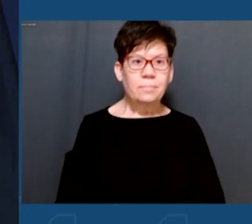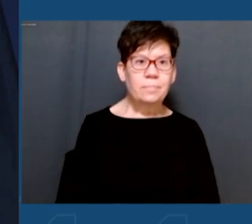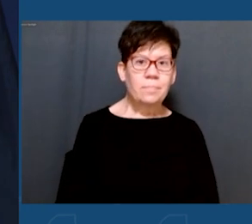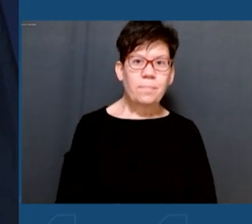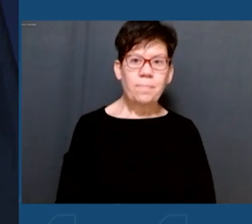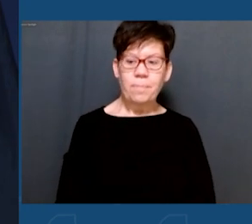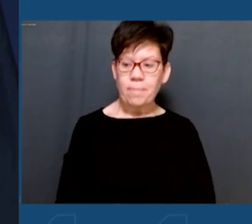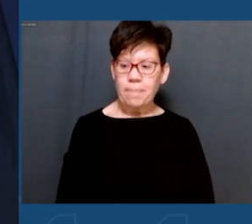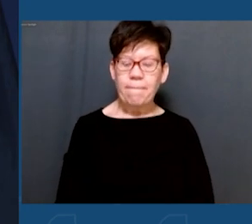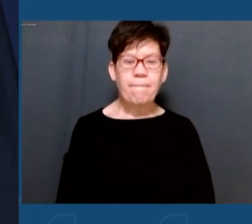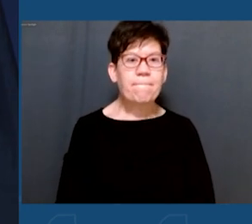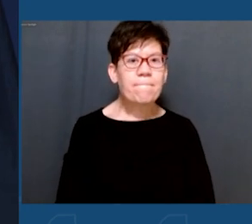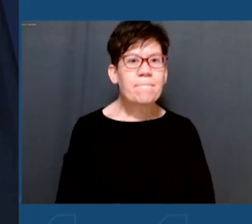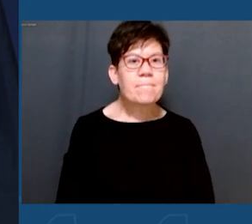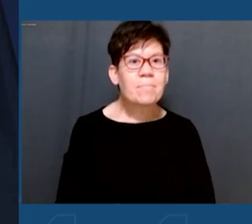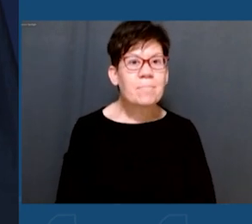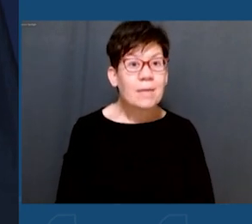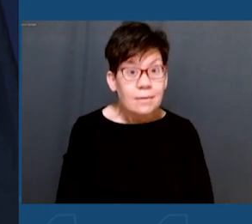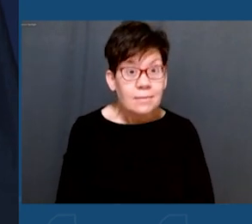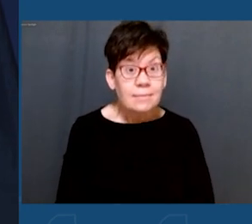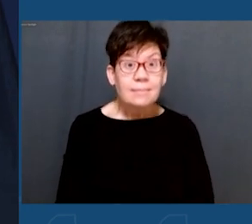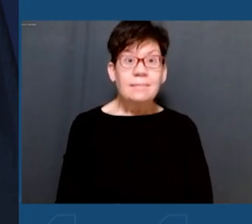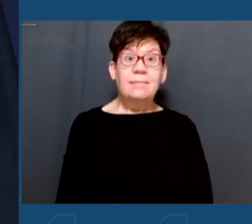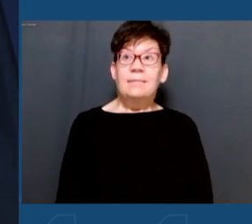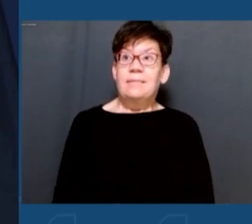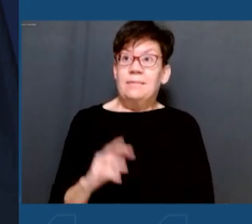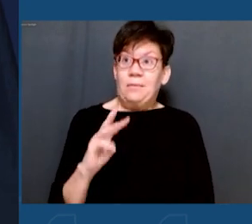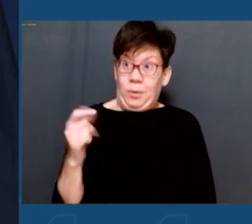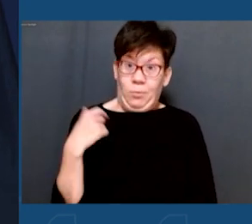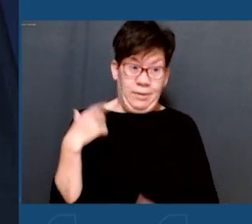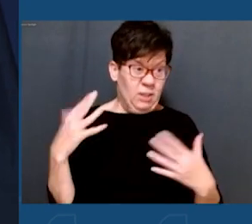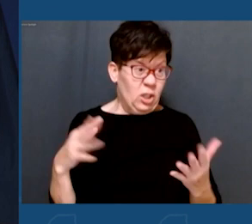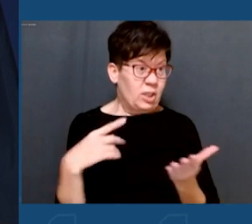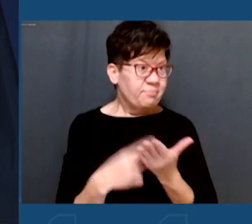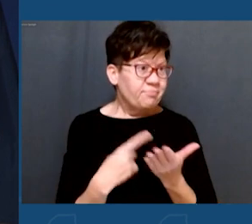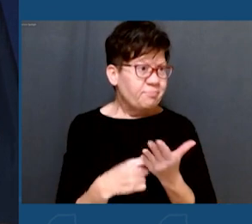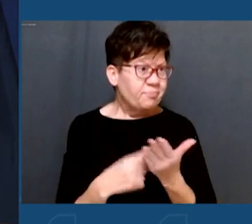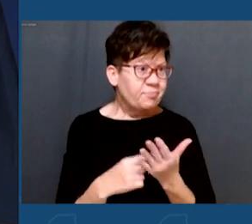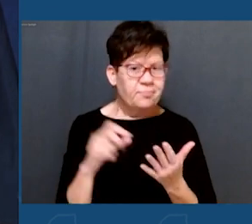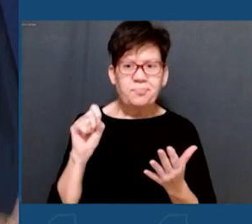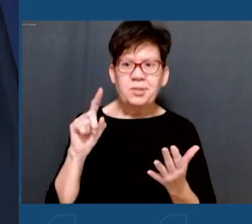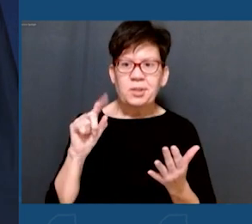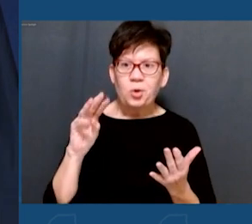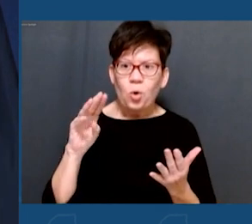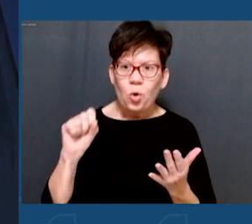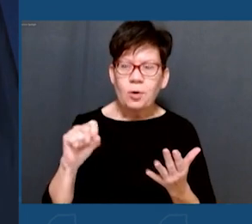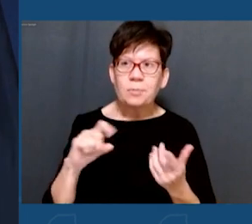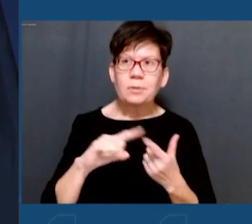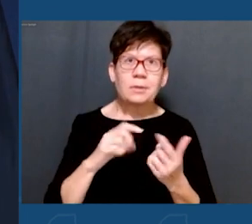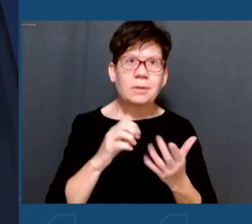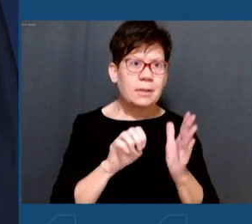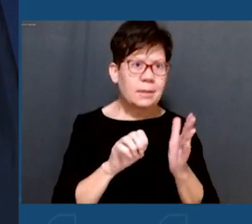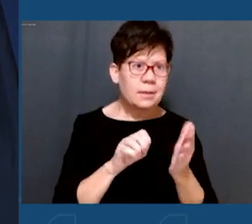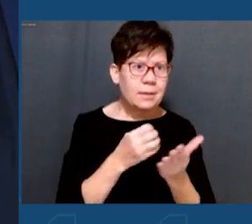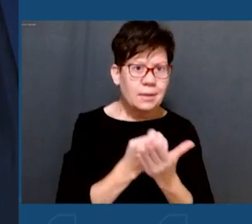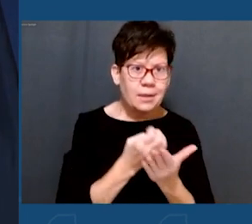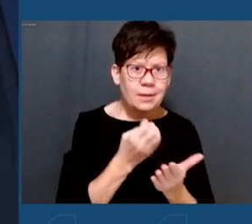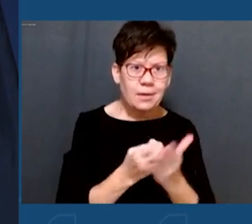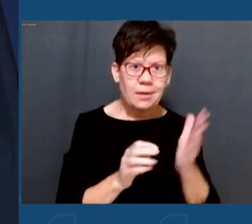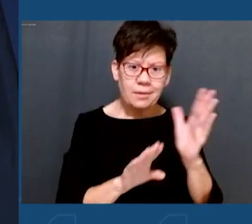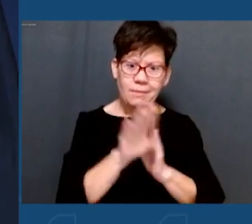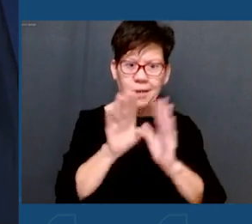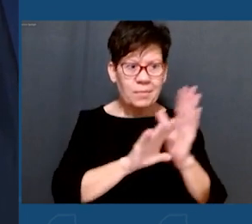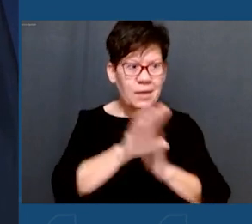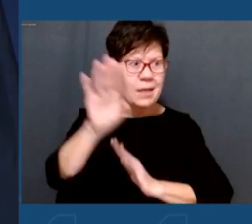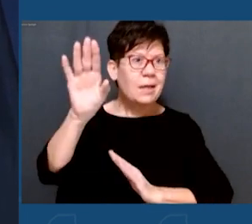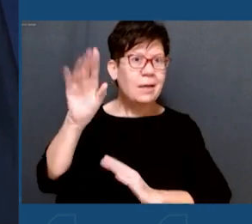Well, we've covered storms and economic development and tourism, and now the animal guy's up here to close things